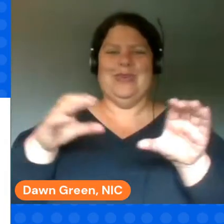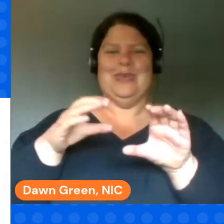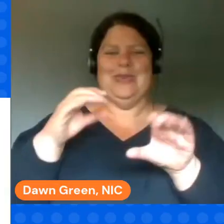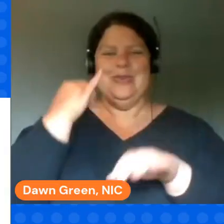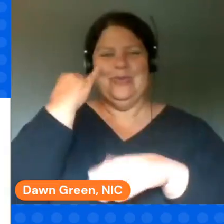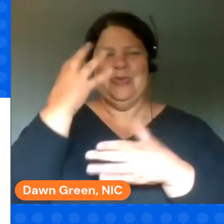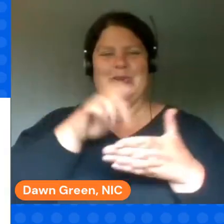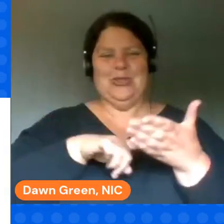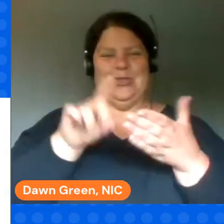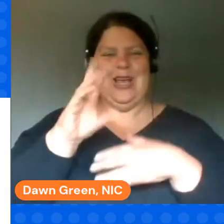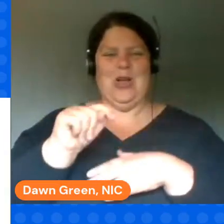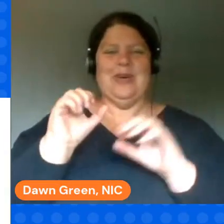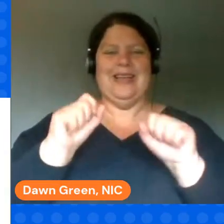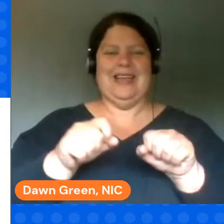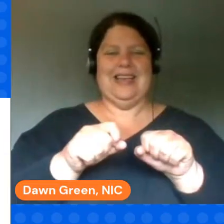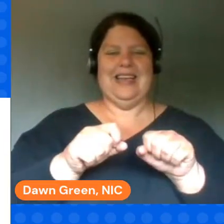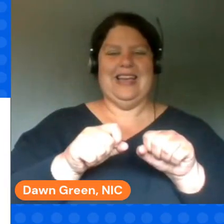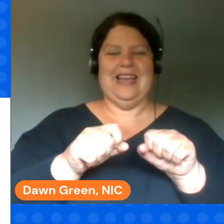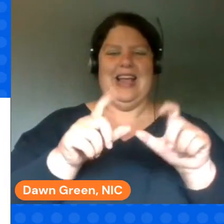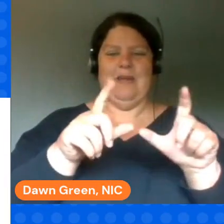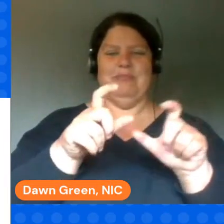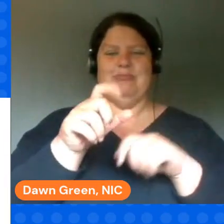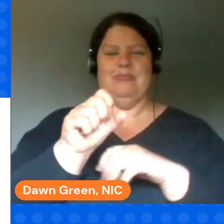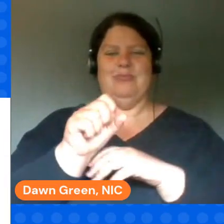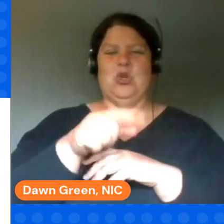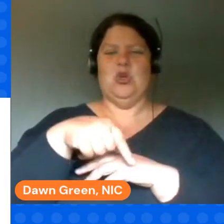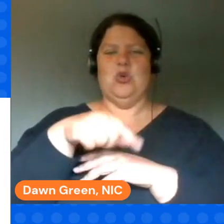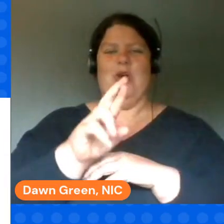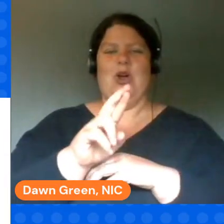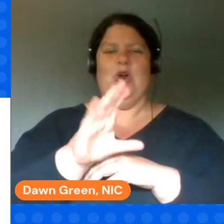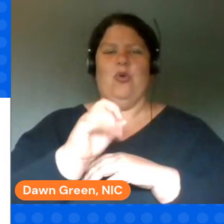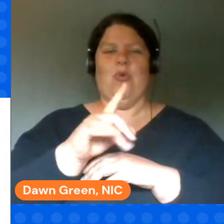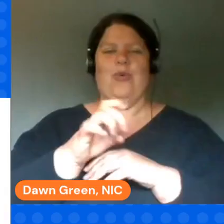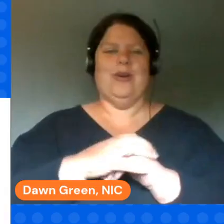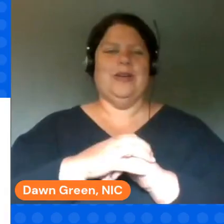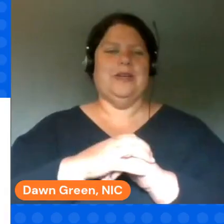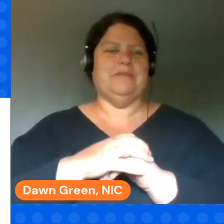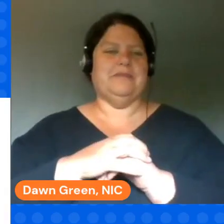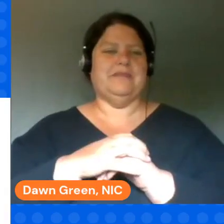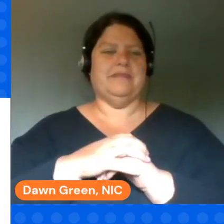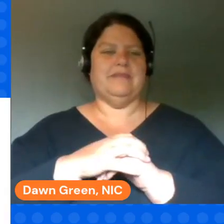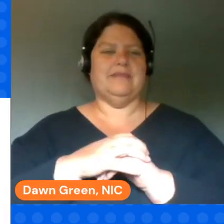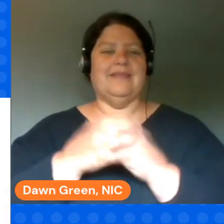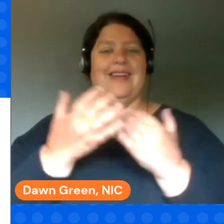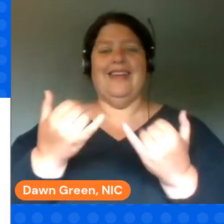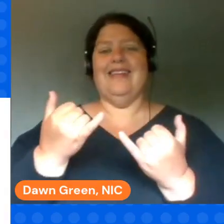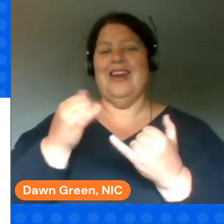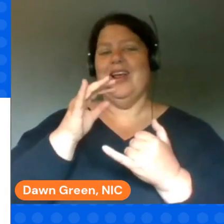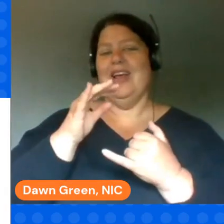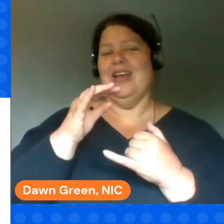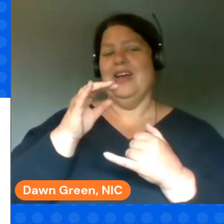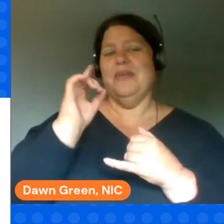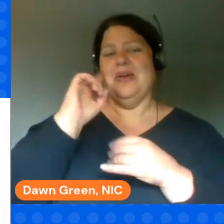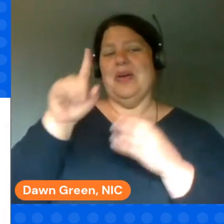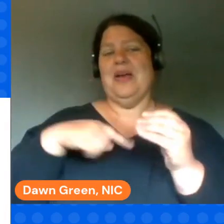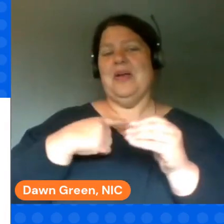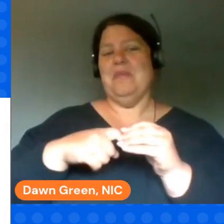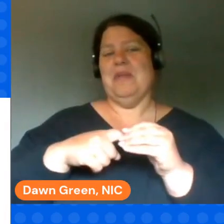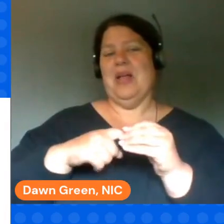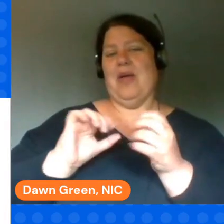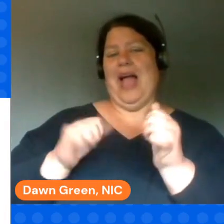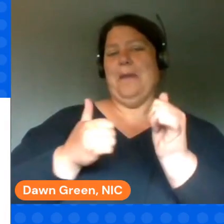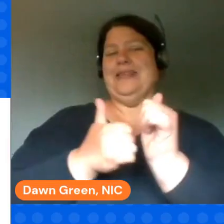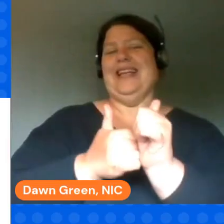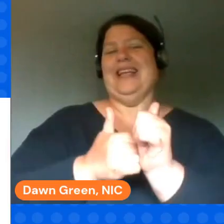code. And now we're going to hear a little bit about some feature updates that have happened in the past year. So over to